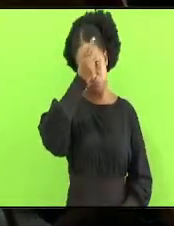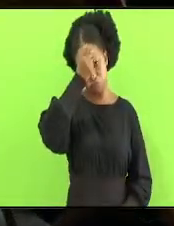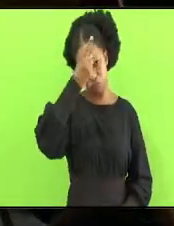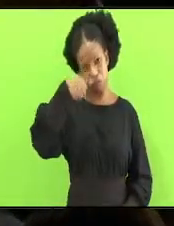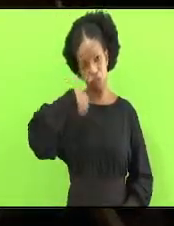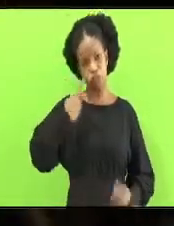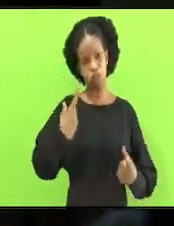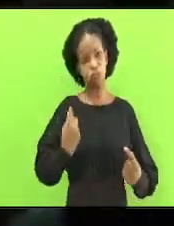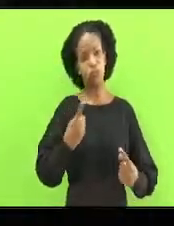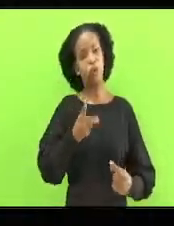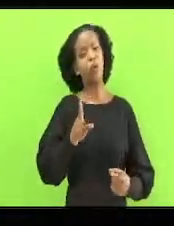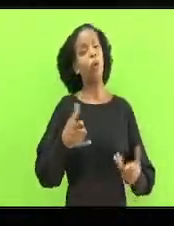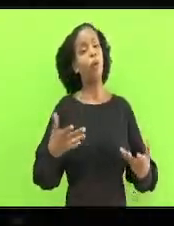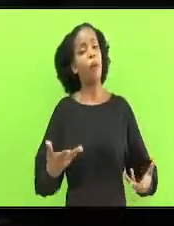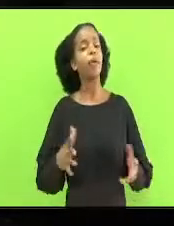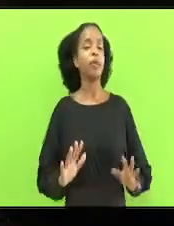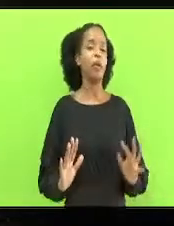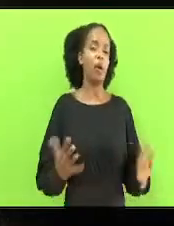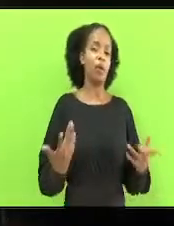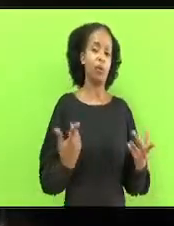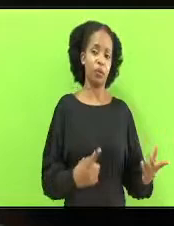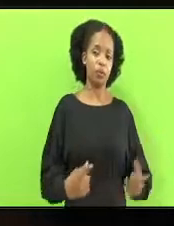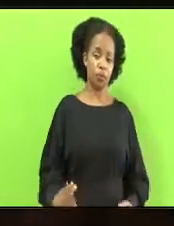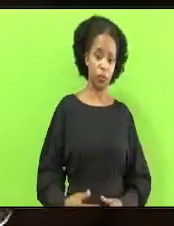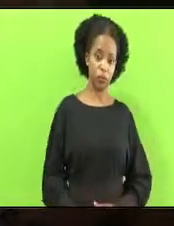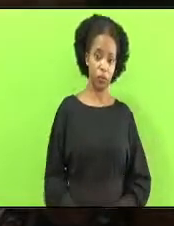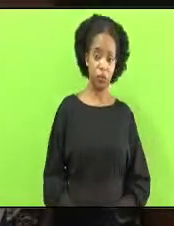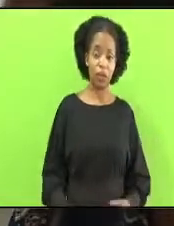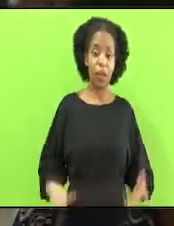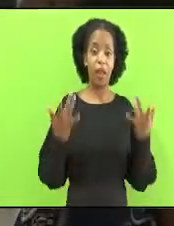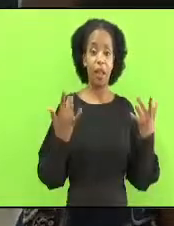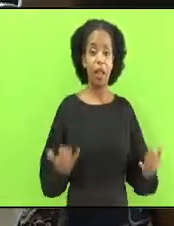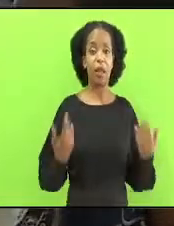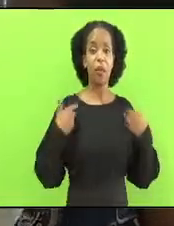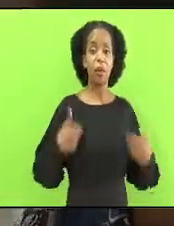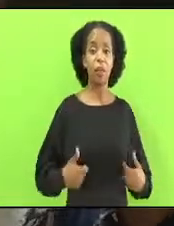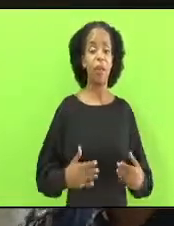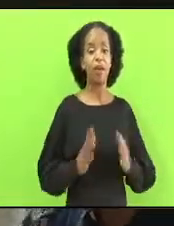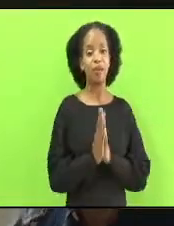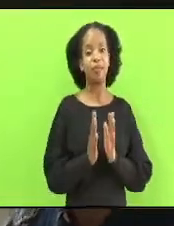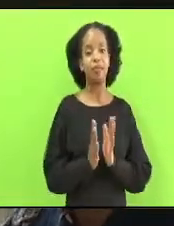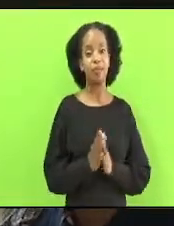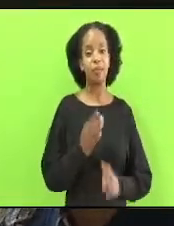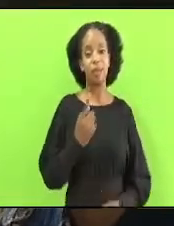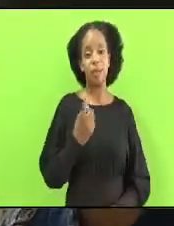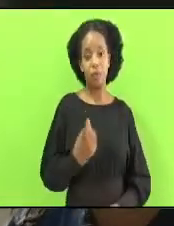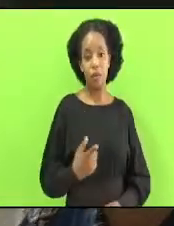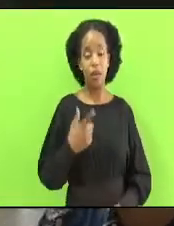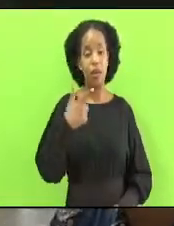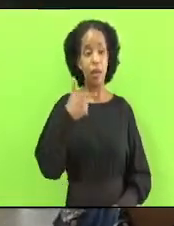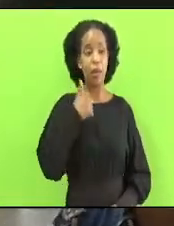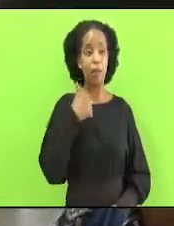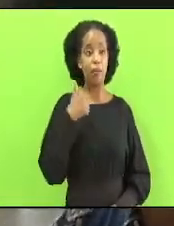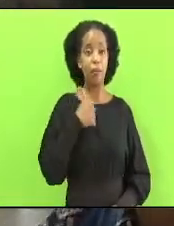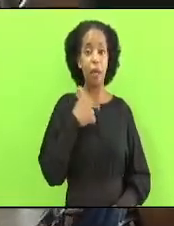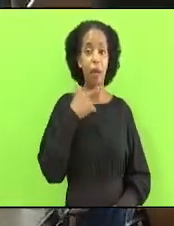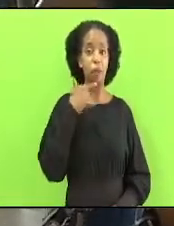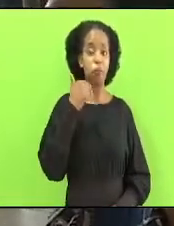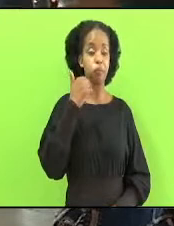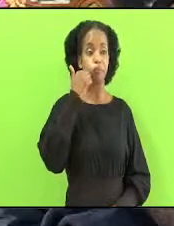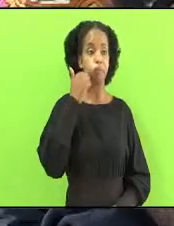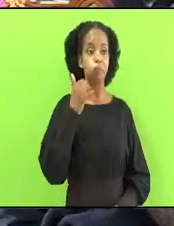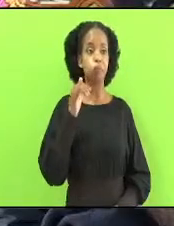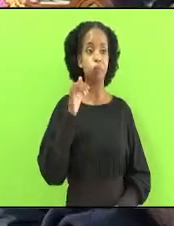with it. Now, baholo, ke kopa so se one. The latter speakers ba buile, ha ke batla gore re heletse re boeletsa